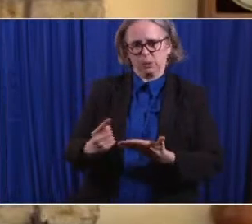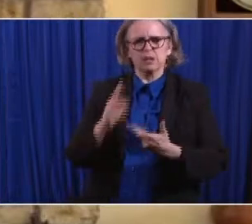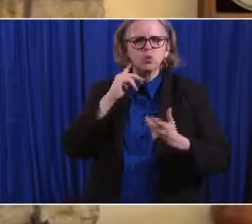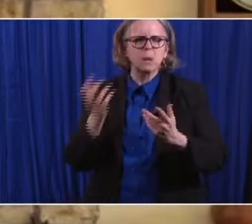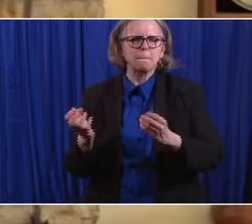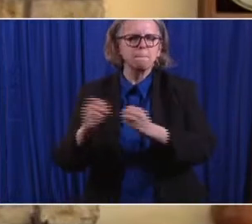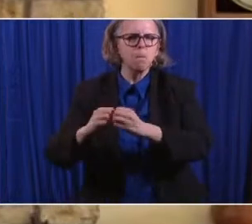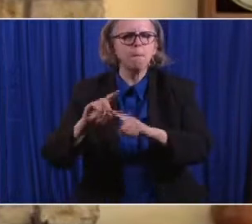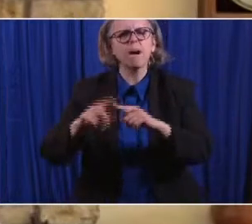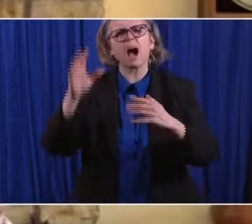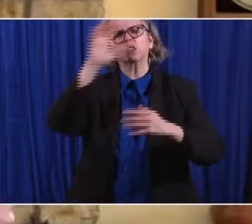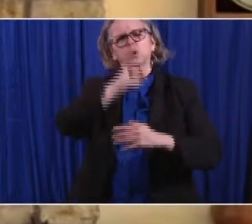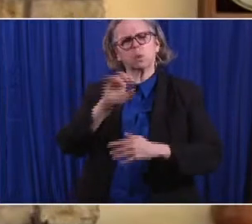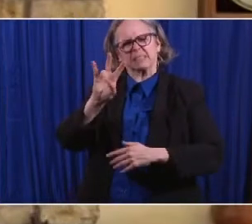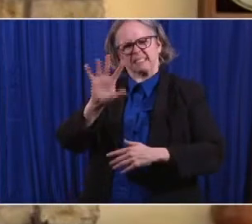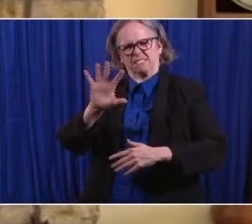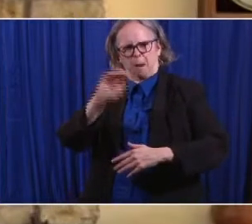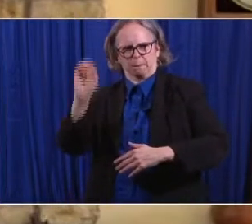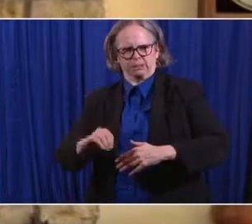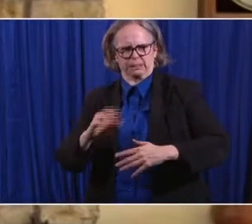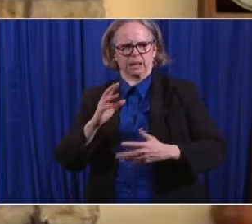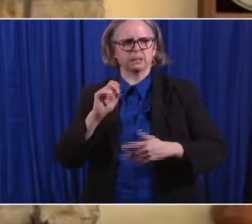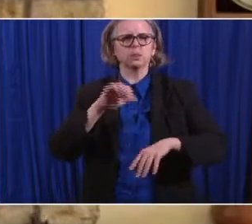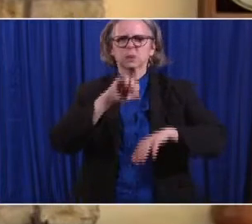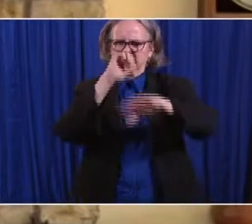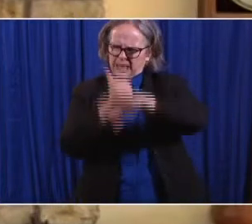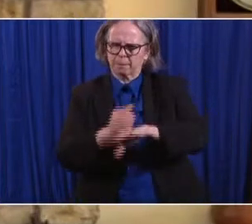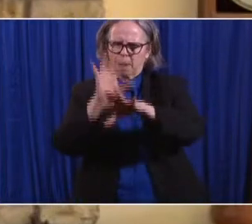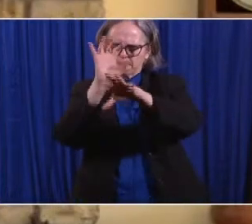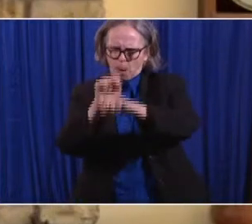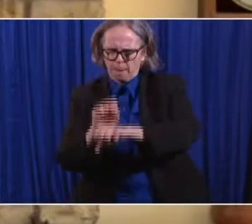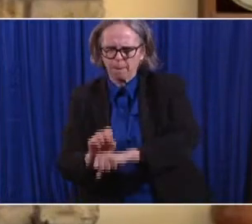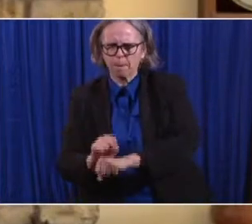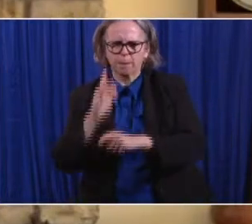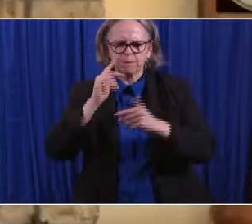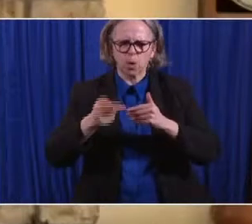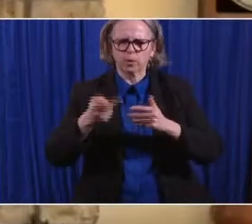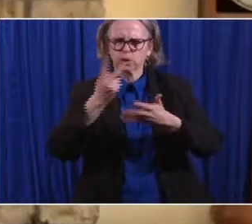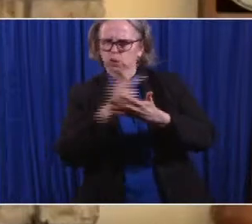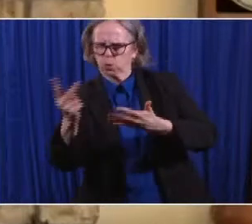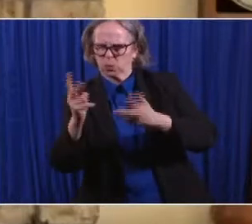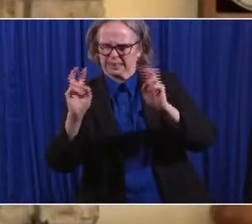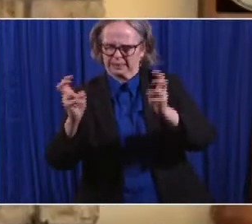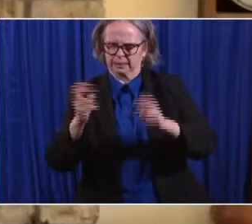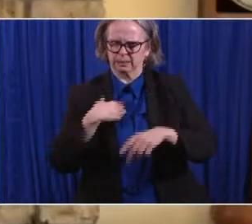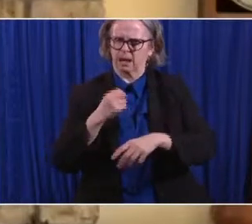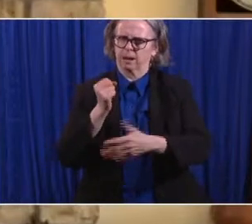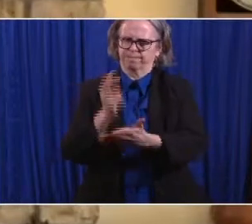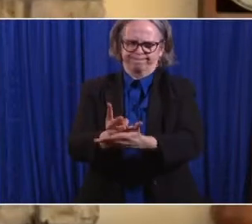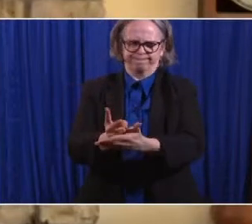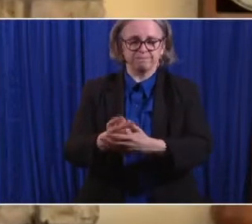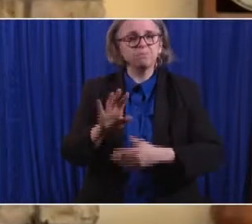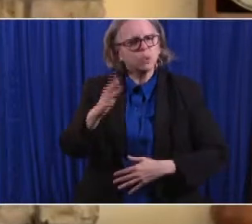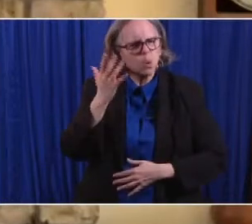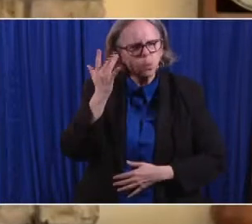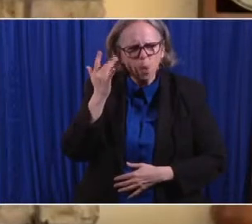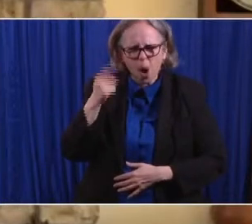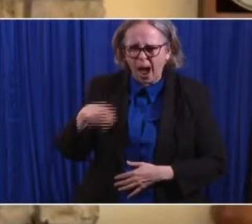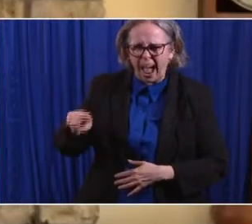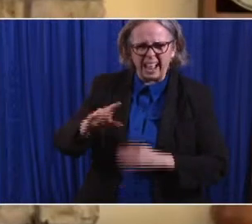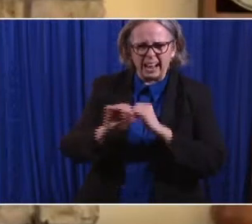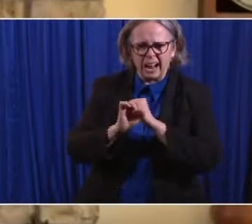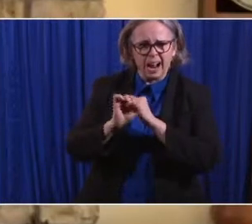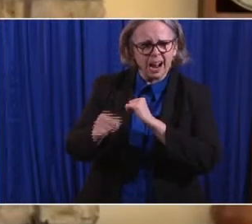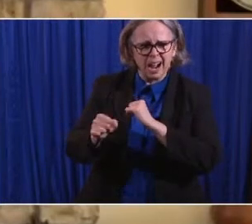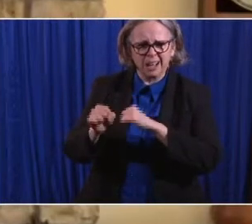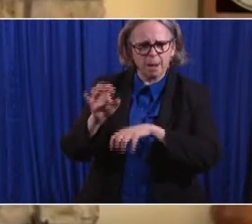that, those may free up as they get closer in time. But this is going to enable the providers to book for 3